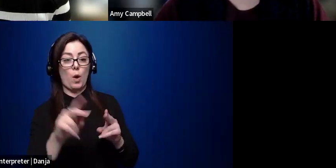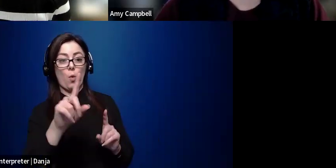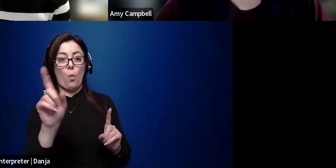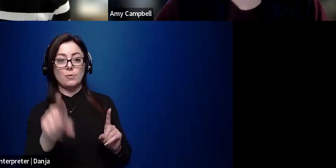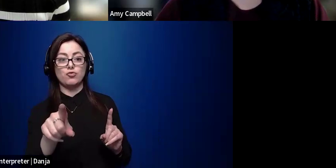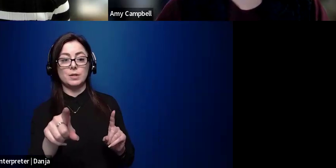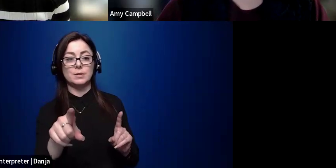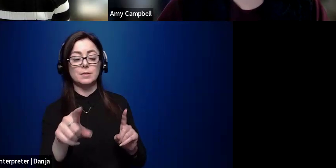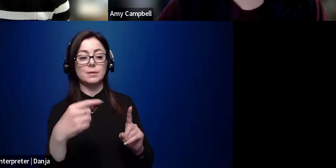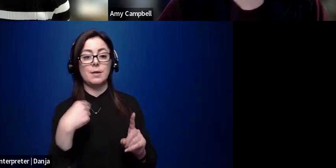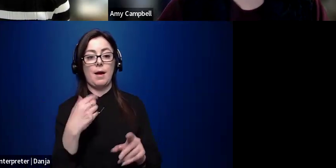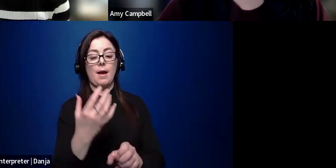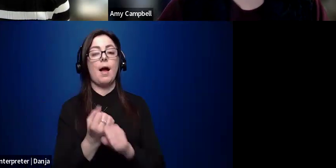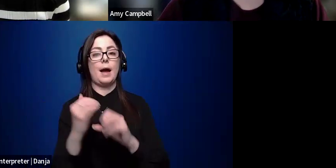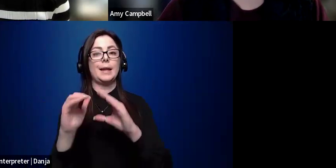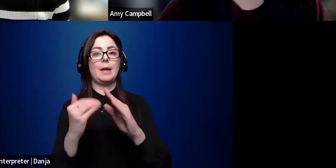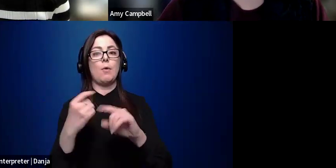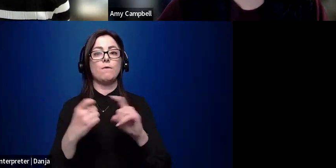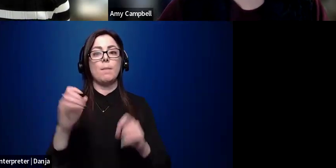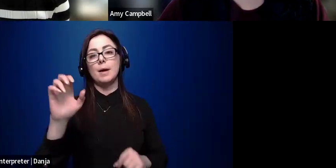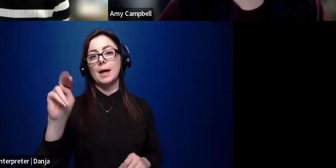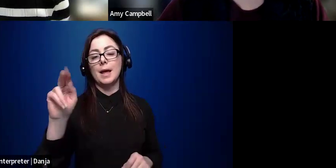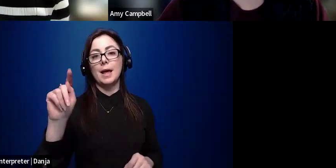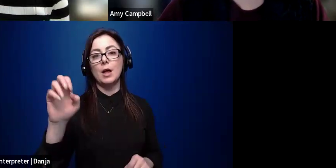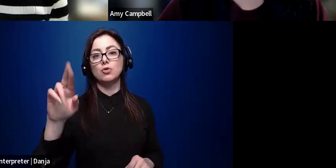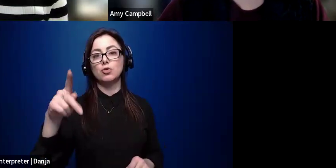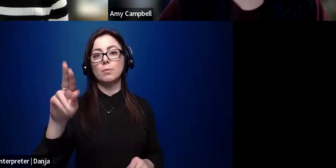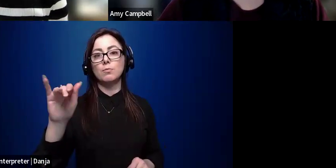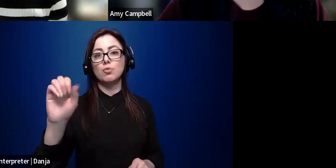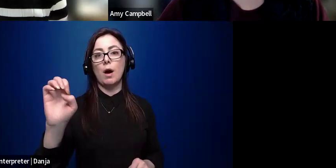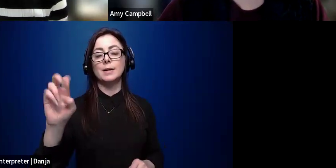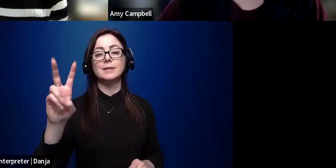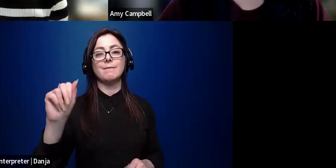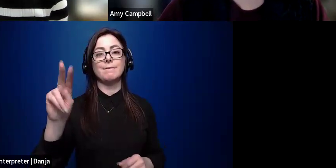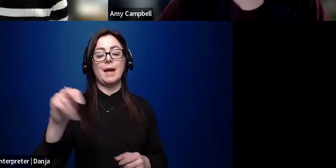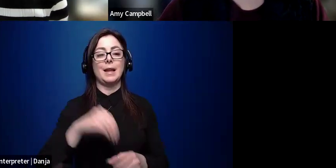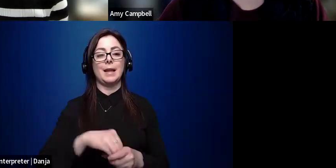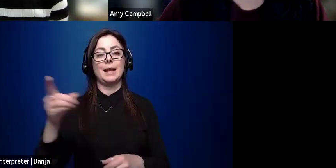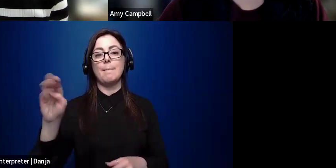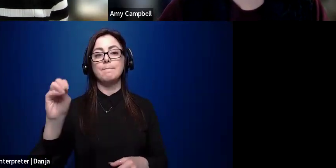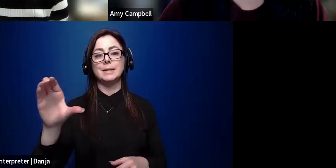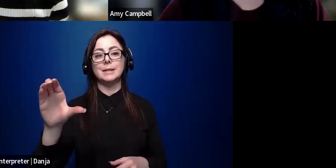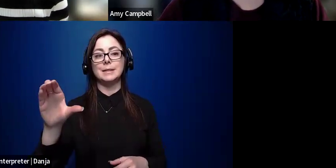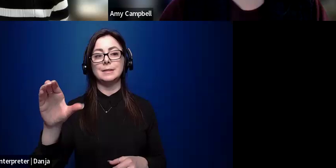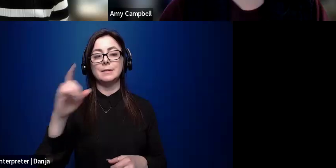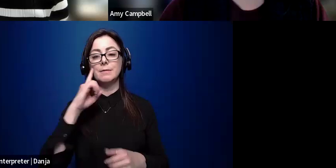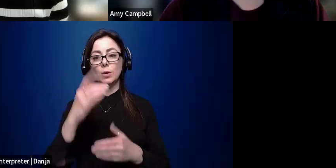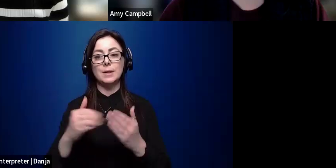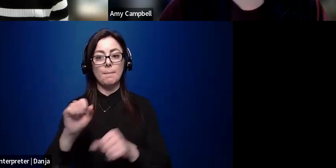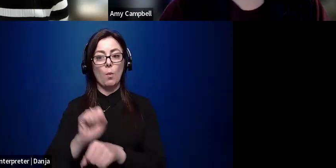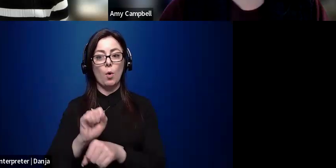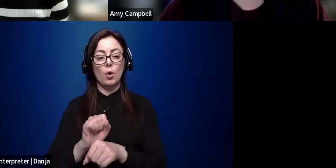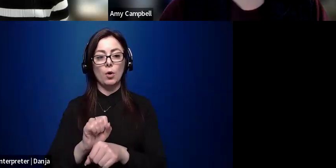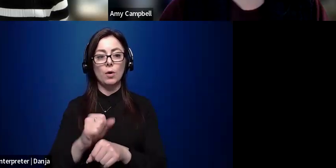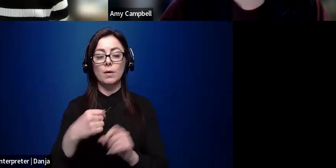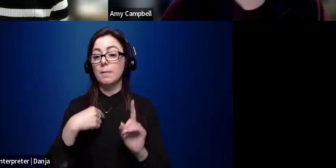Prefaced by this, I got an email from Enterprise. Van in Mason City's in for some work. I think